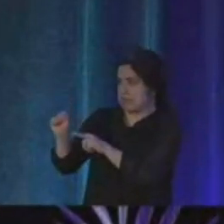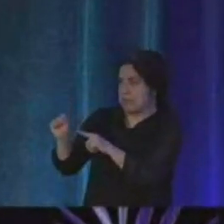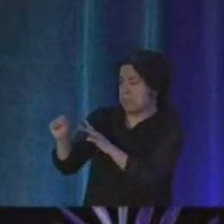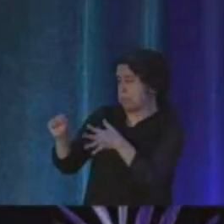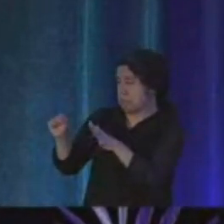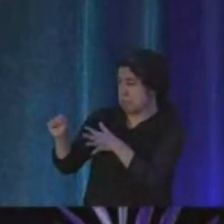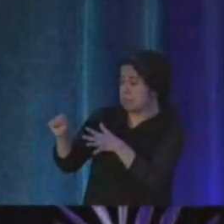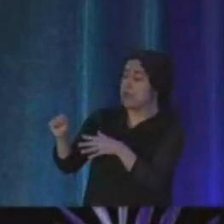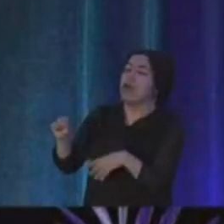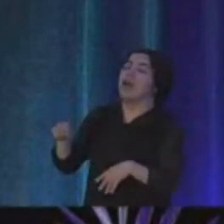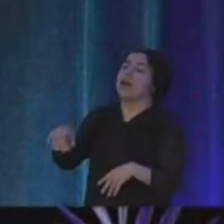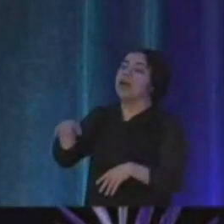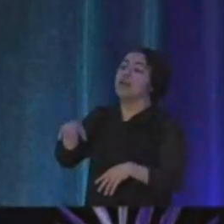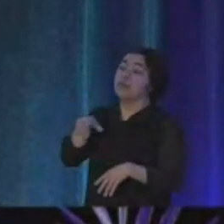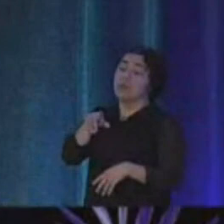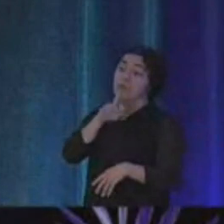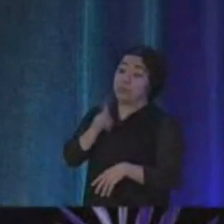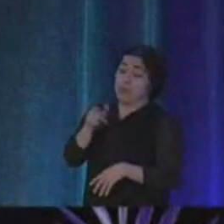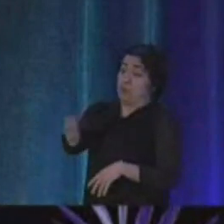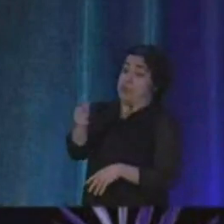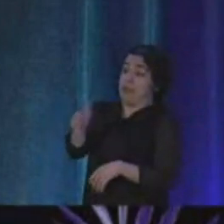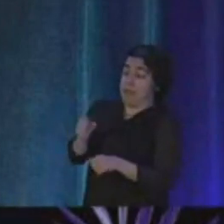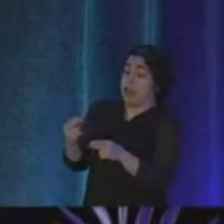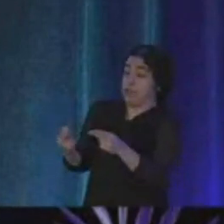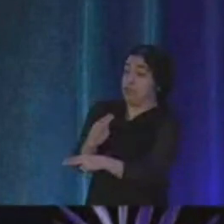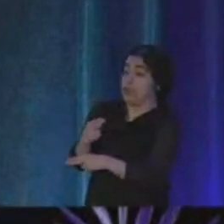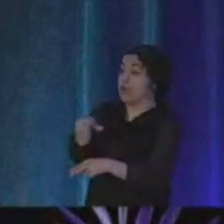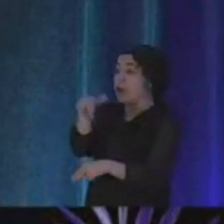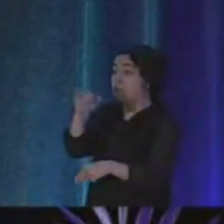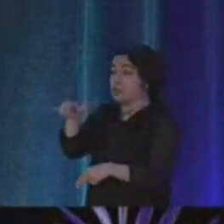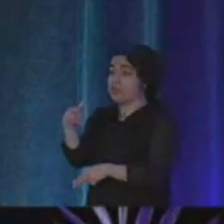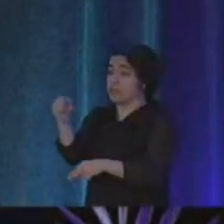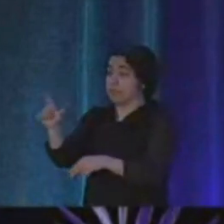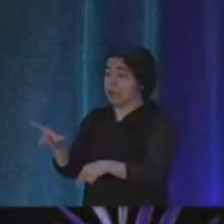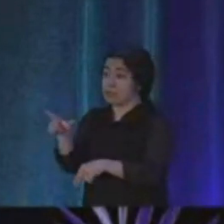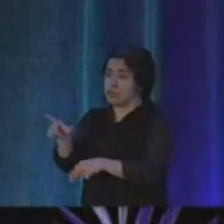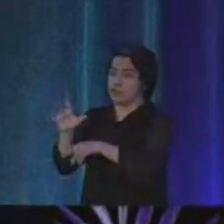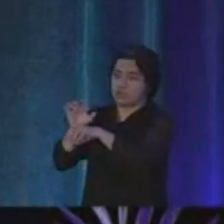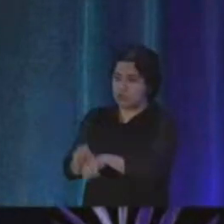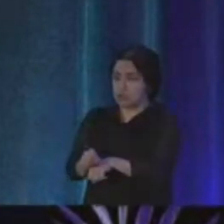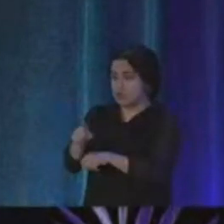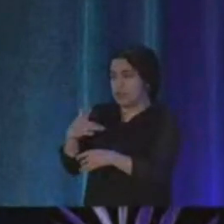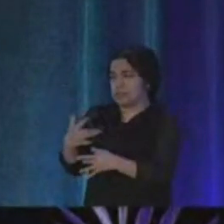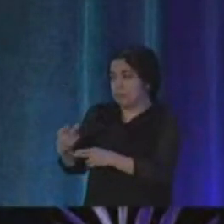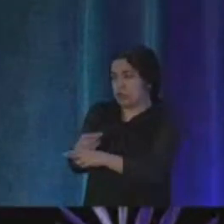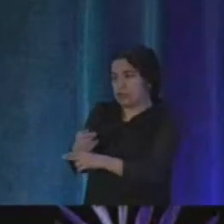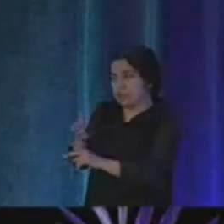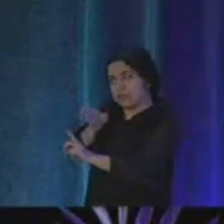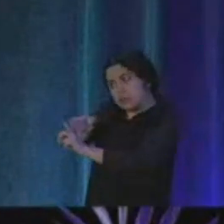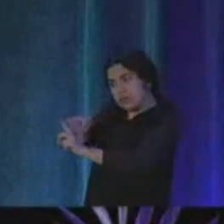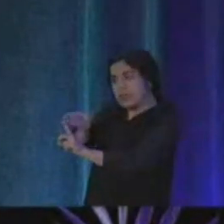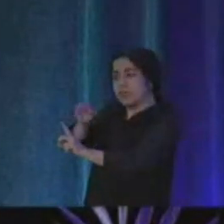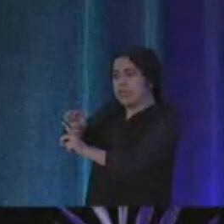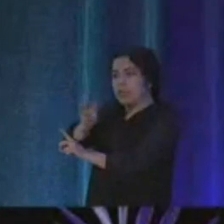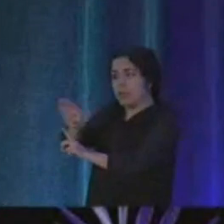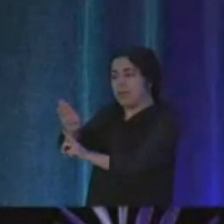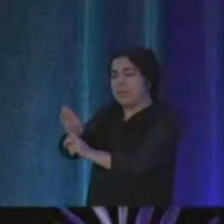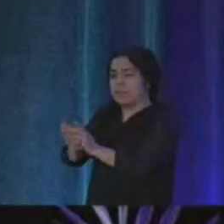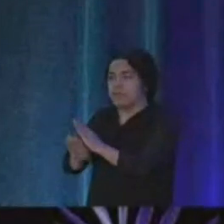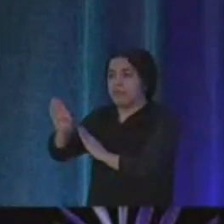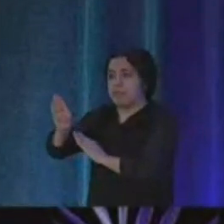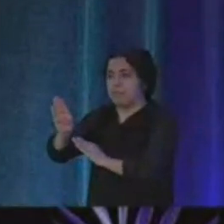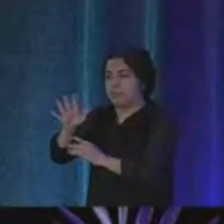And in reality, you can use other JavaScript libraries that you're used to, that you would typically want to use in a web development